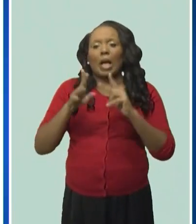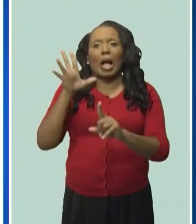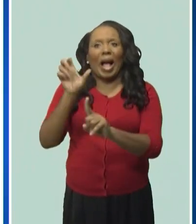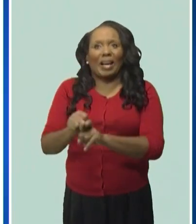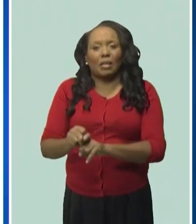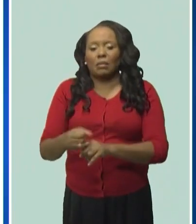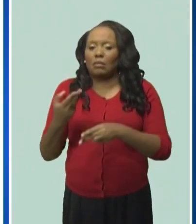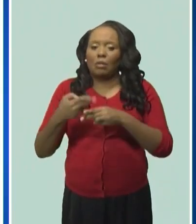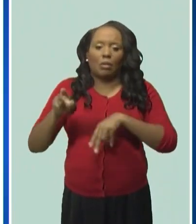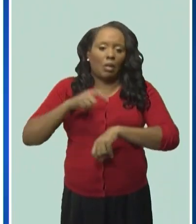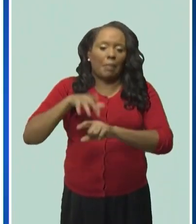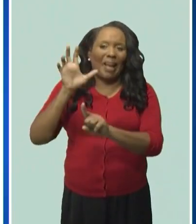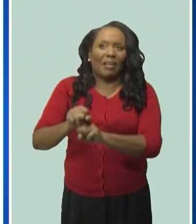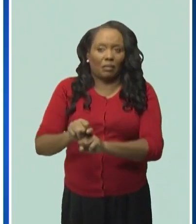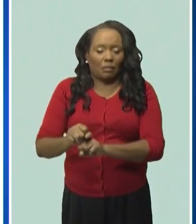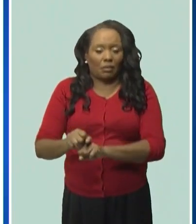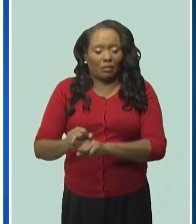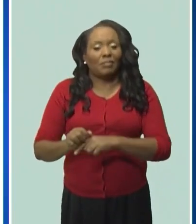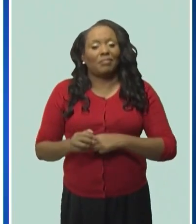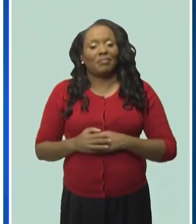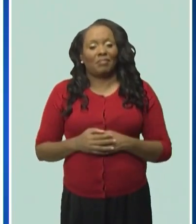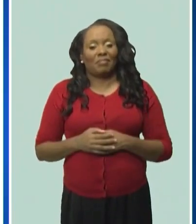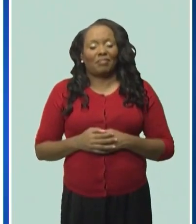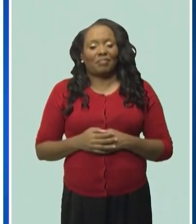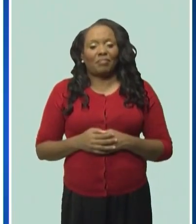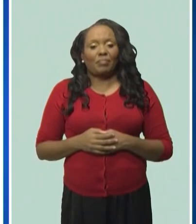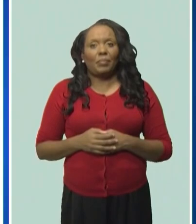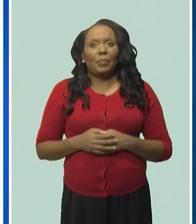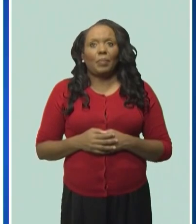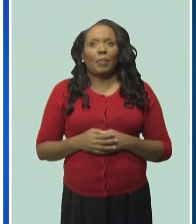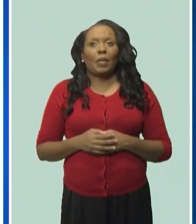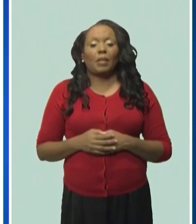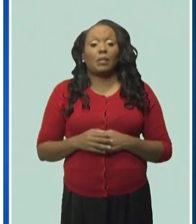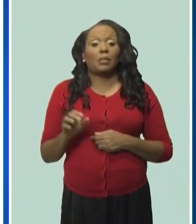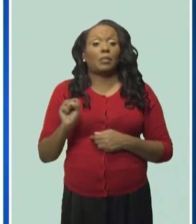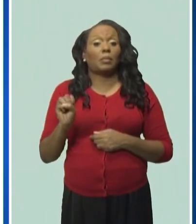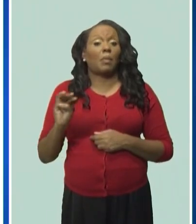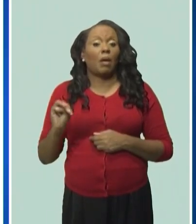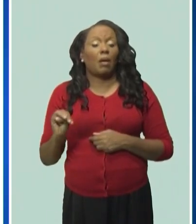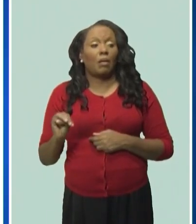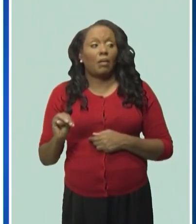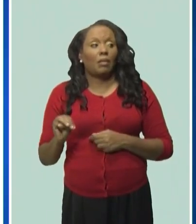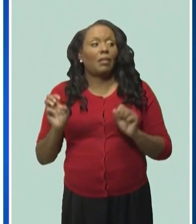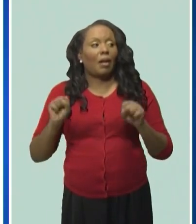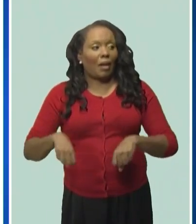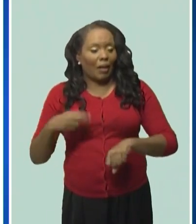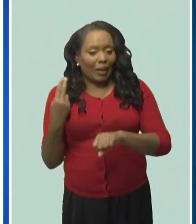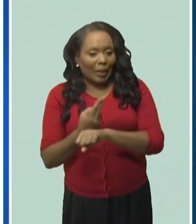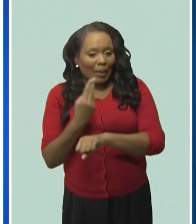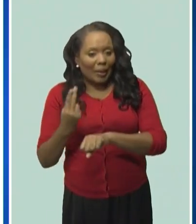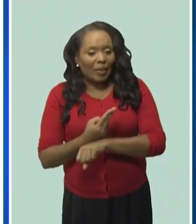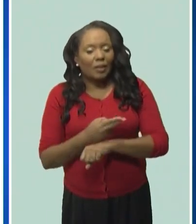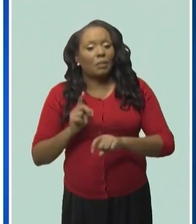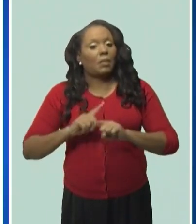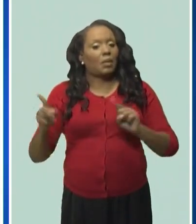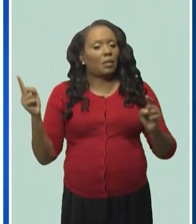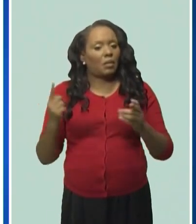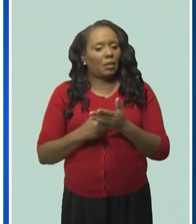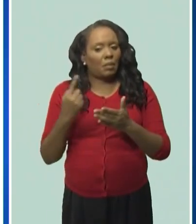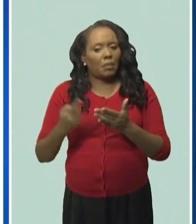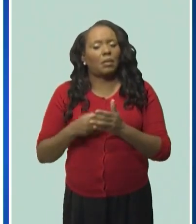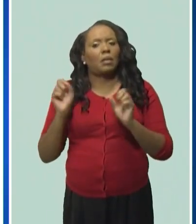him in very, very short order. So it has its uses, but equally, it can be very destructive because a